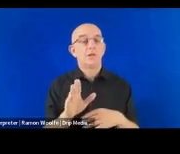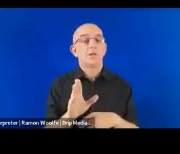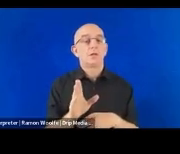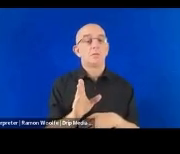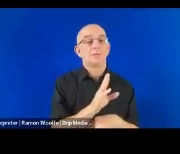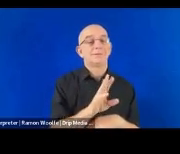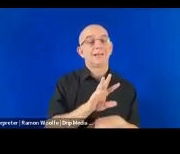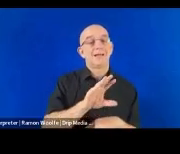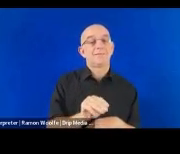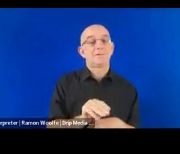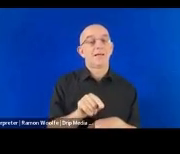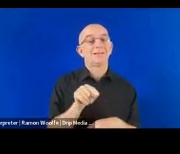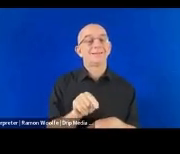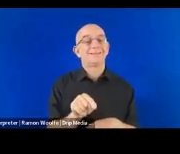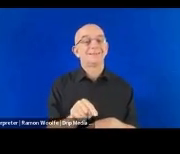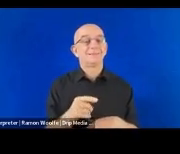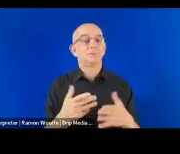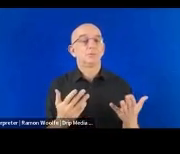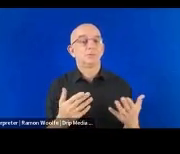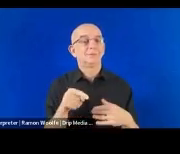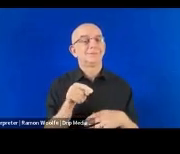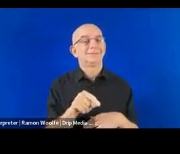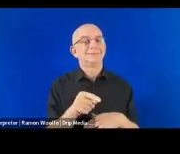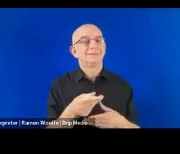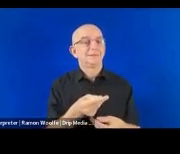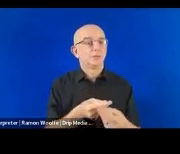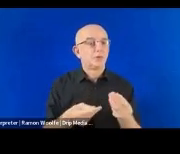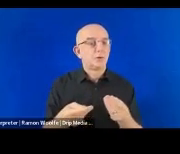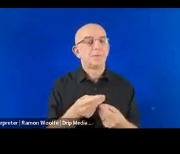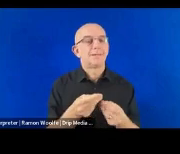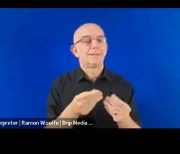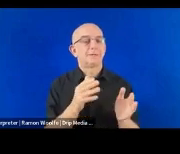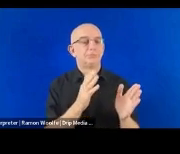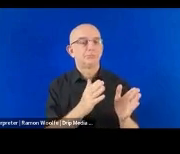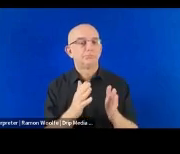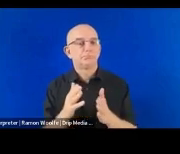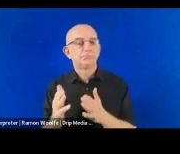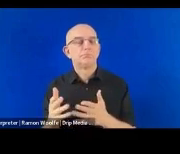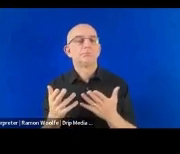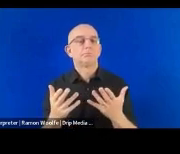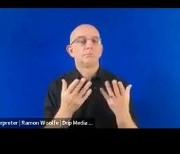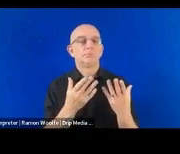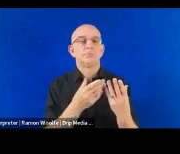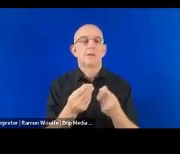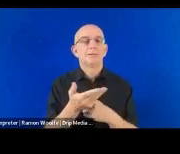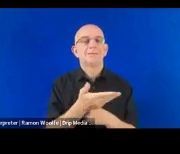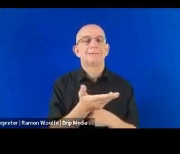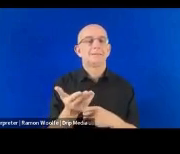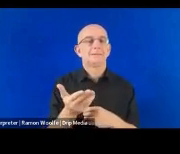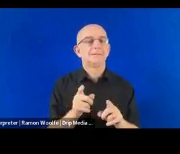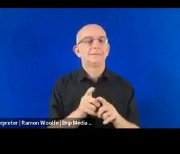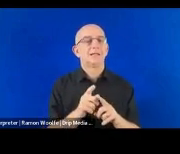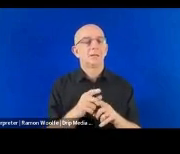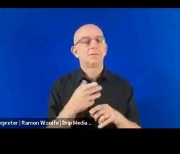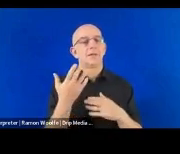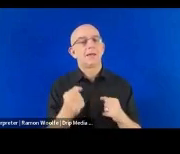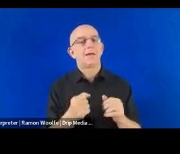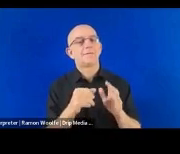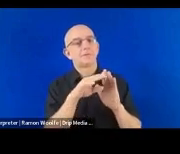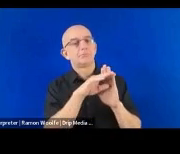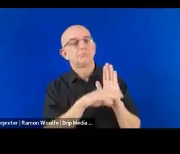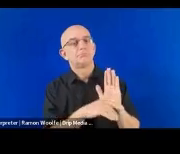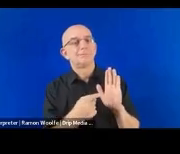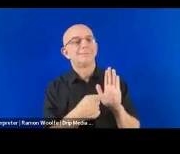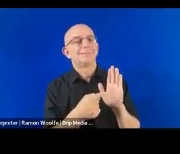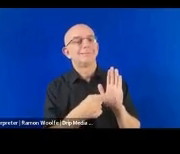tend to have a mandate on social protection. So the idea of this level of institutionalization is to ensure that, these